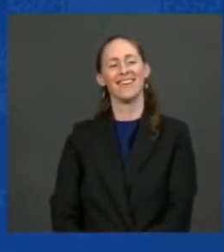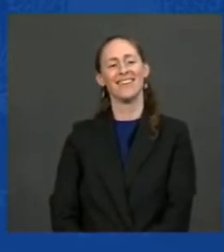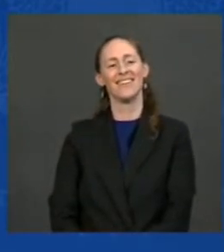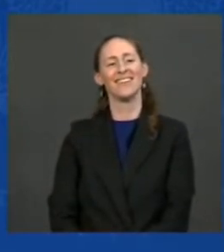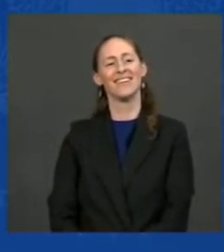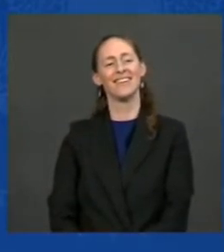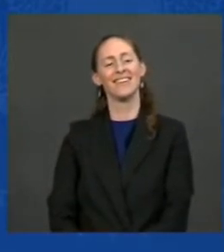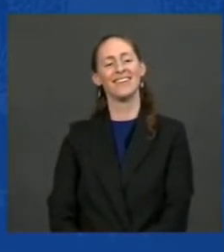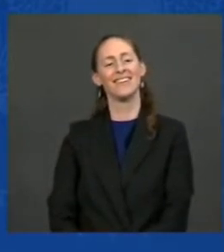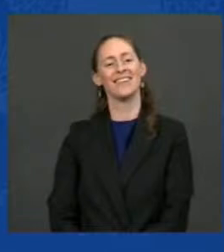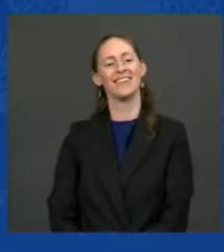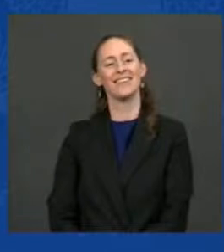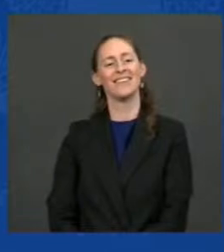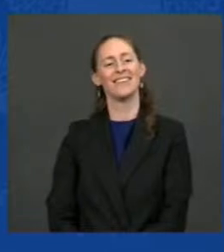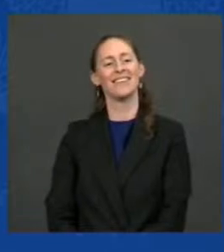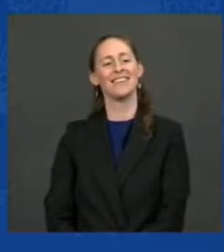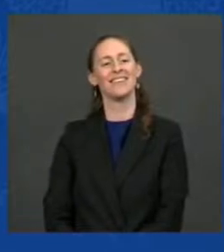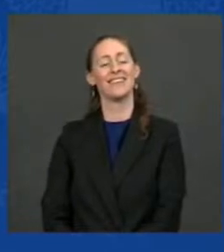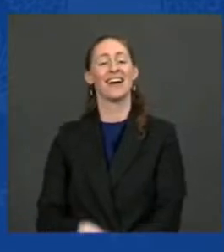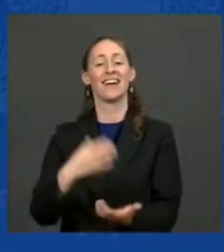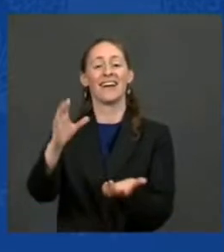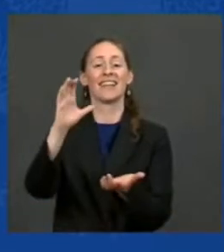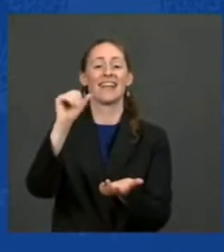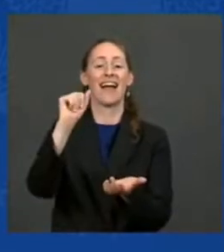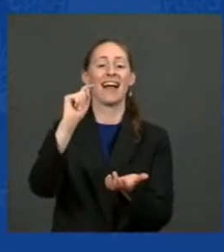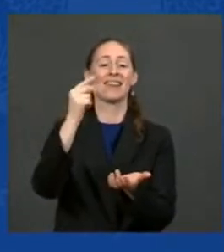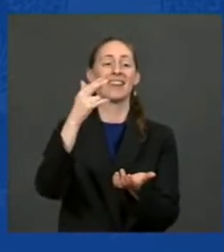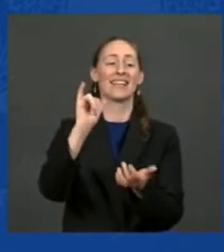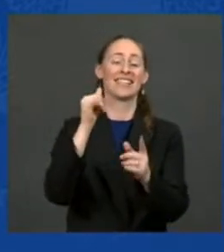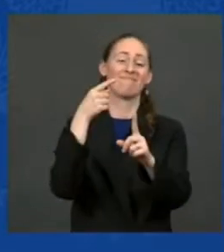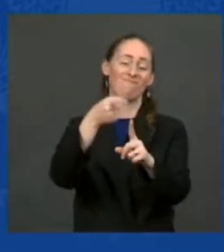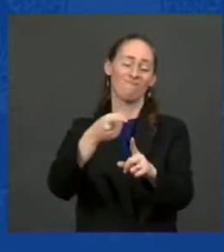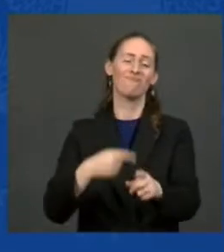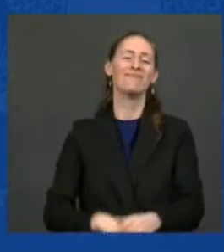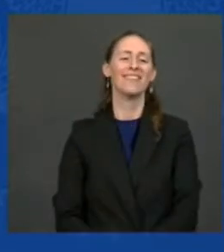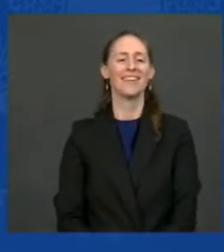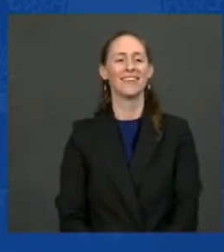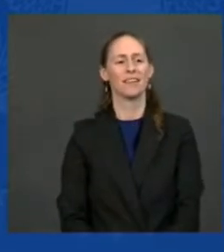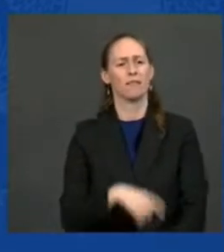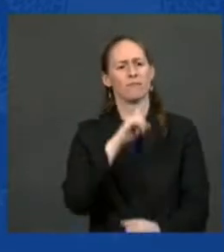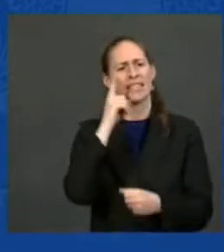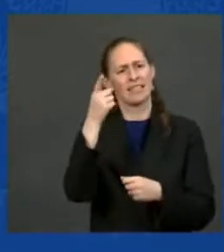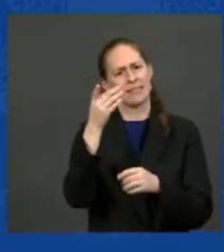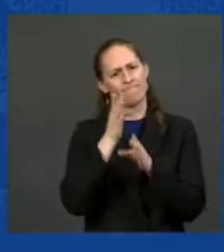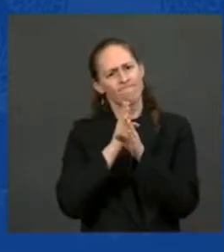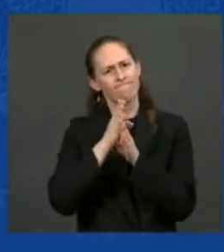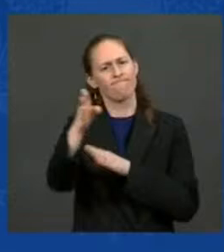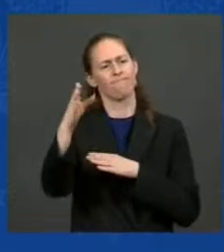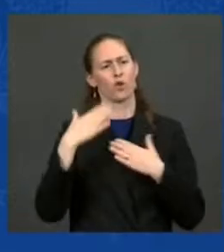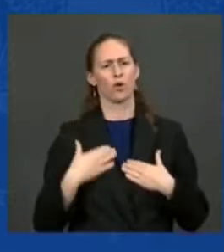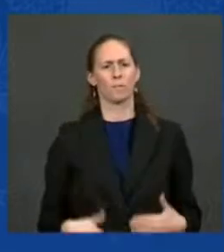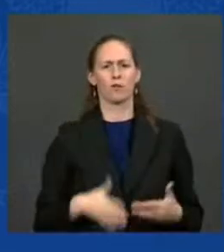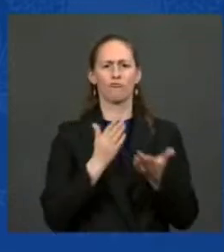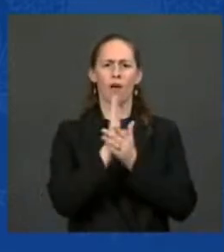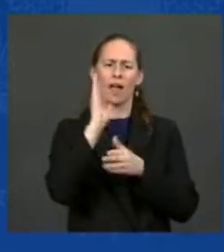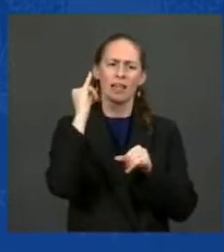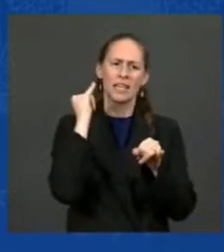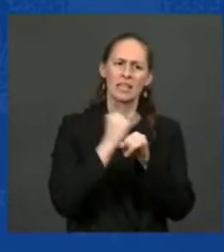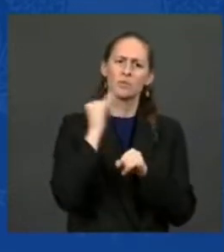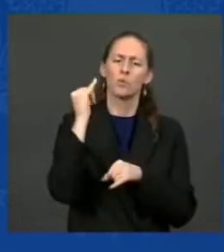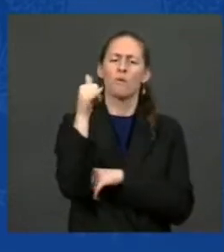And Kathy Leibel at the director of HRI, the Human Rights Institute. Again, it's a great team you put together making this